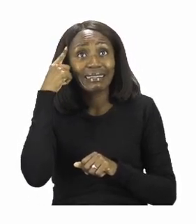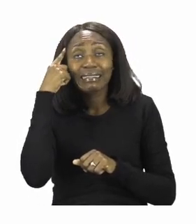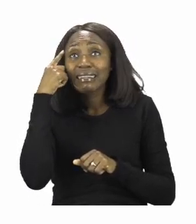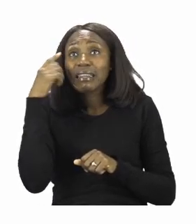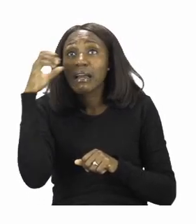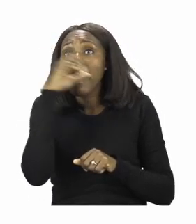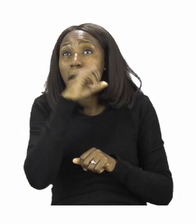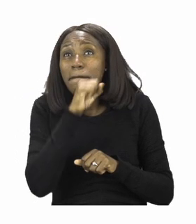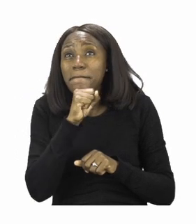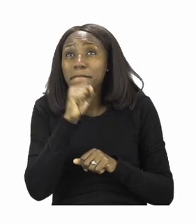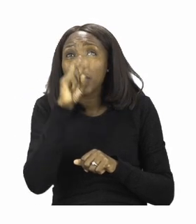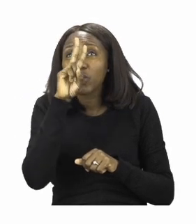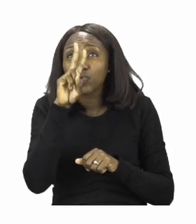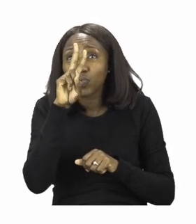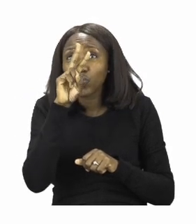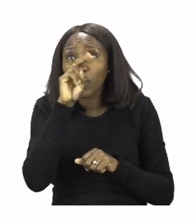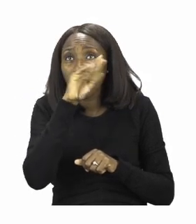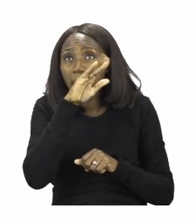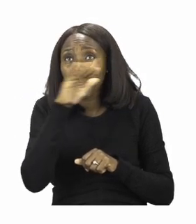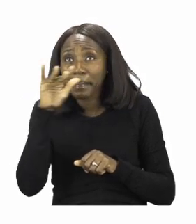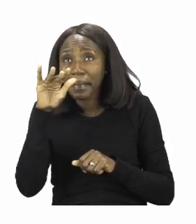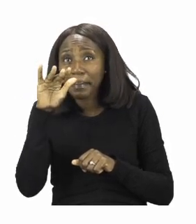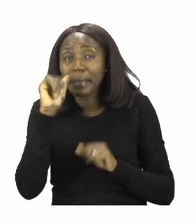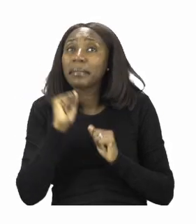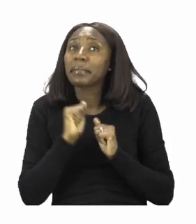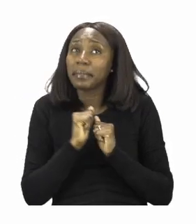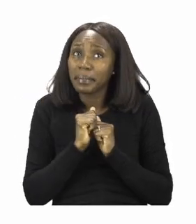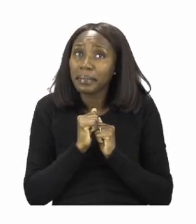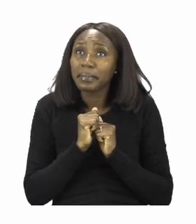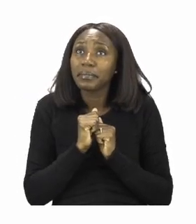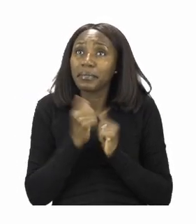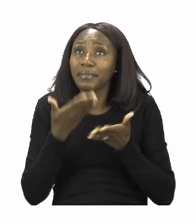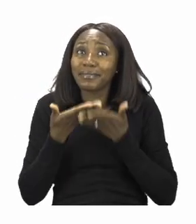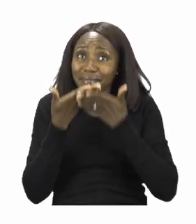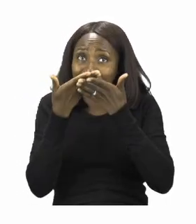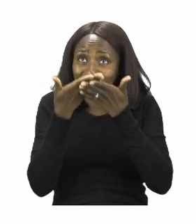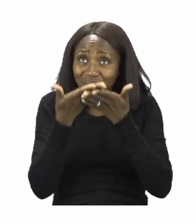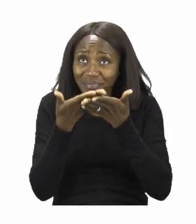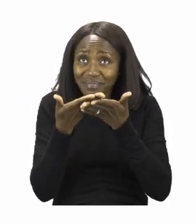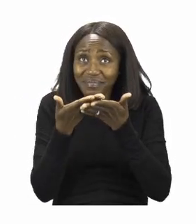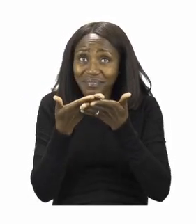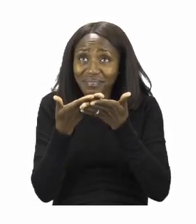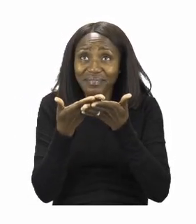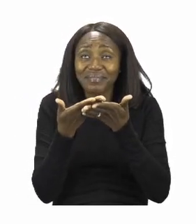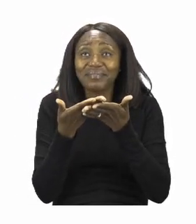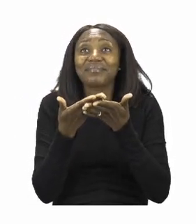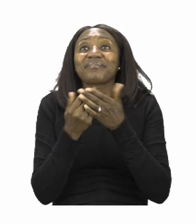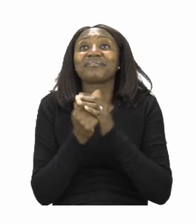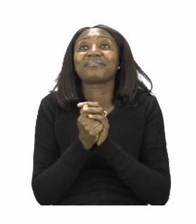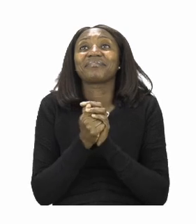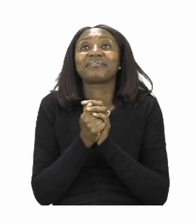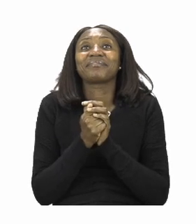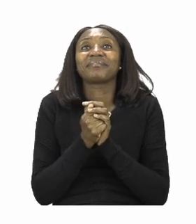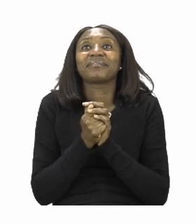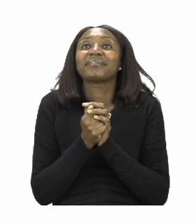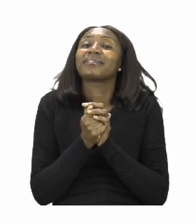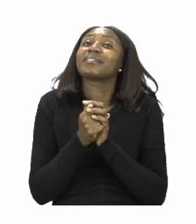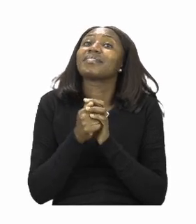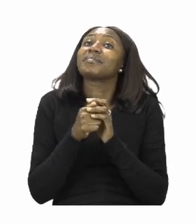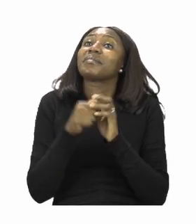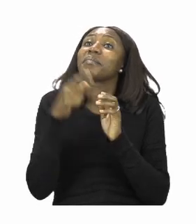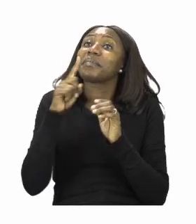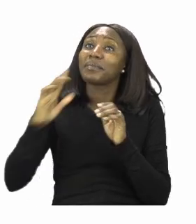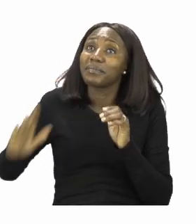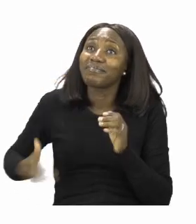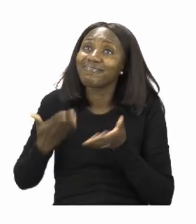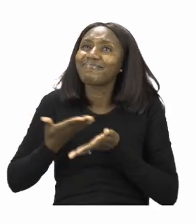more letters. I'm going to leave that one to you because I know you are clever boys and girls. But what I would like to help